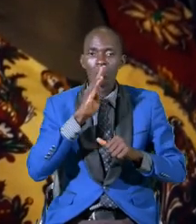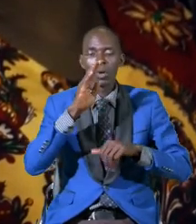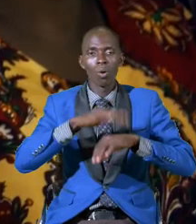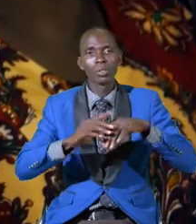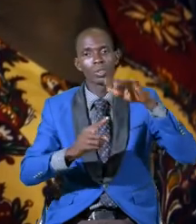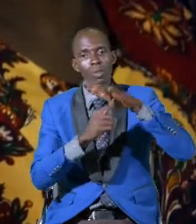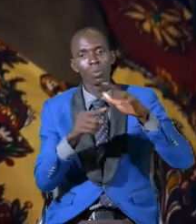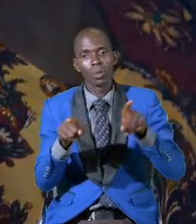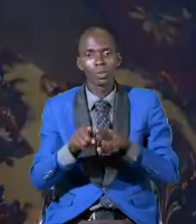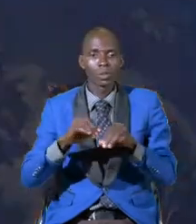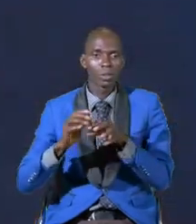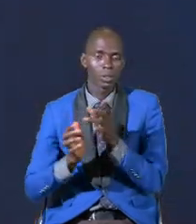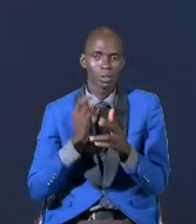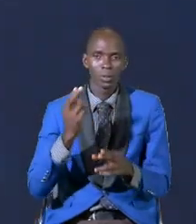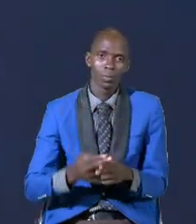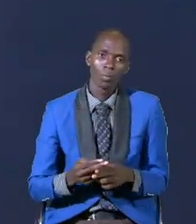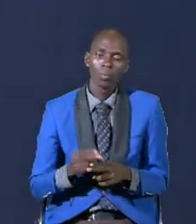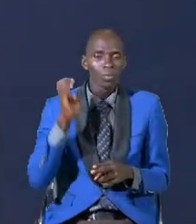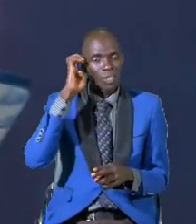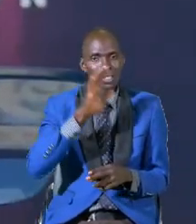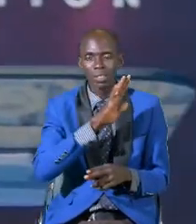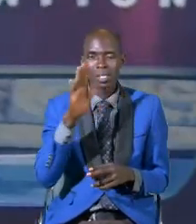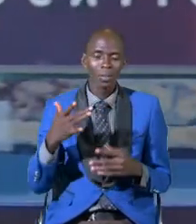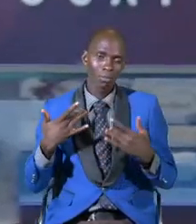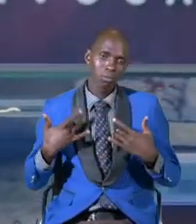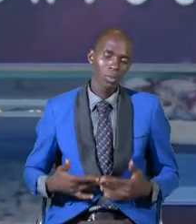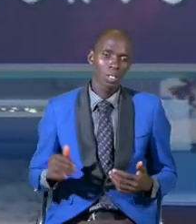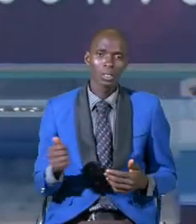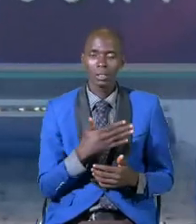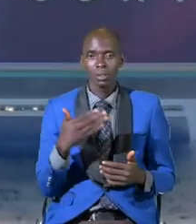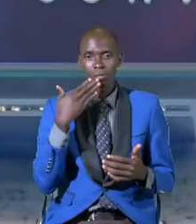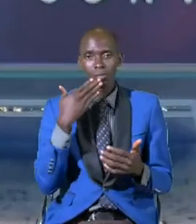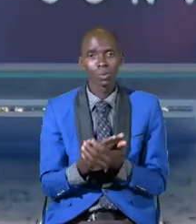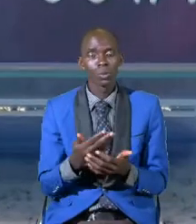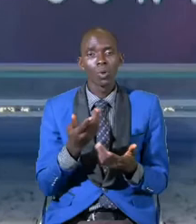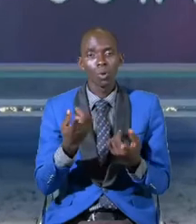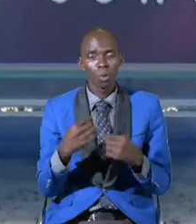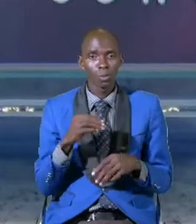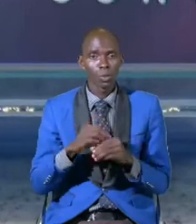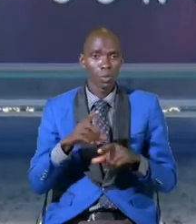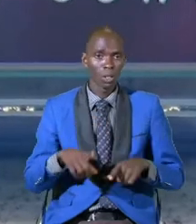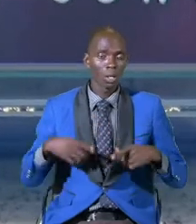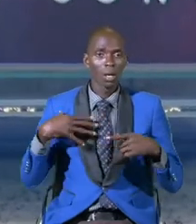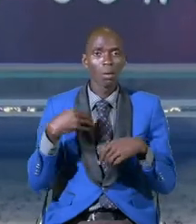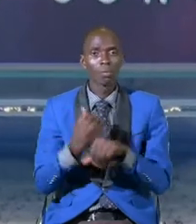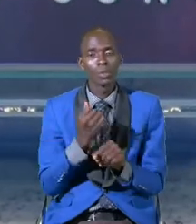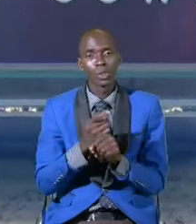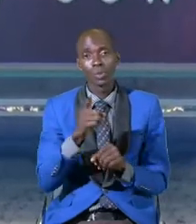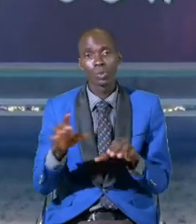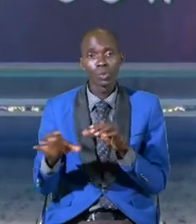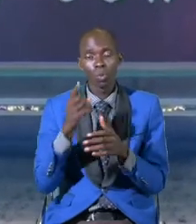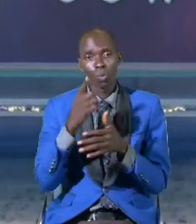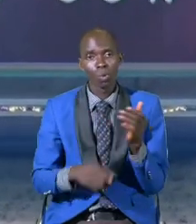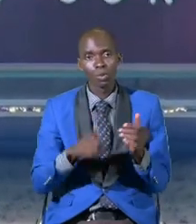name. He never discourages anything good. He comes to your life and he makes you do what you are created for, a